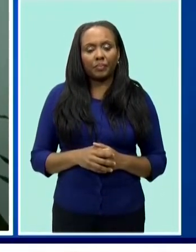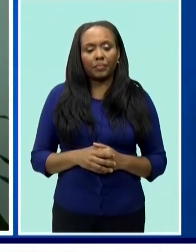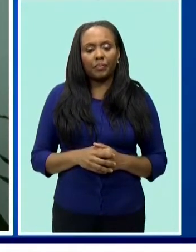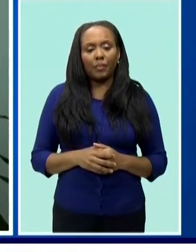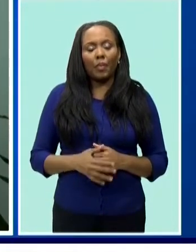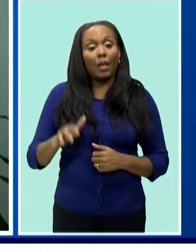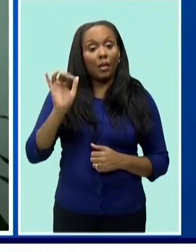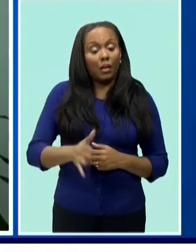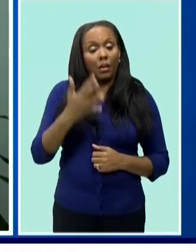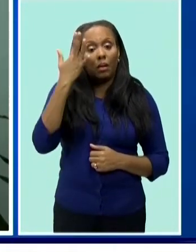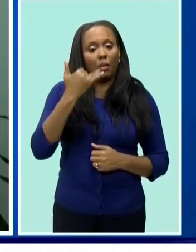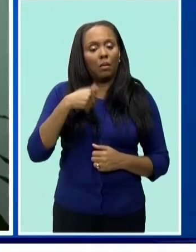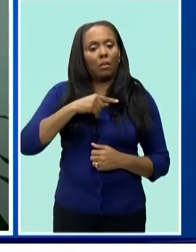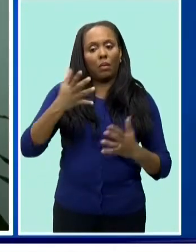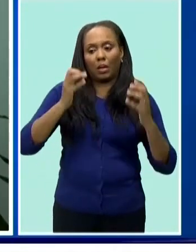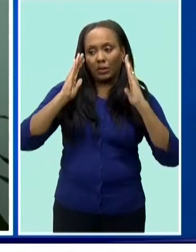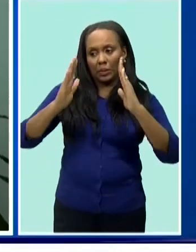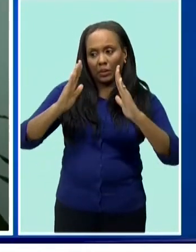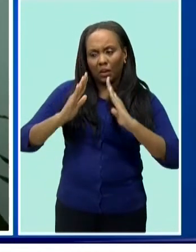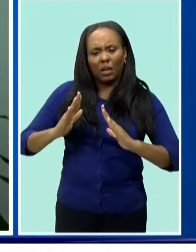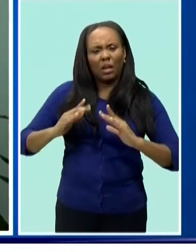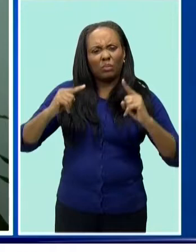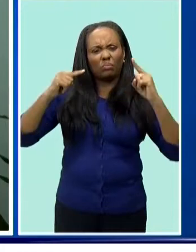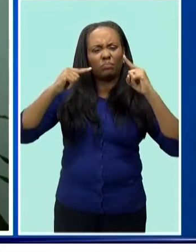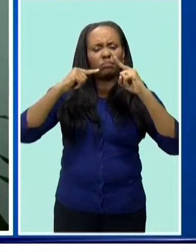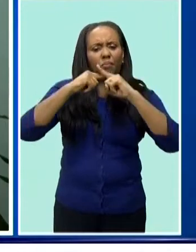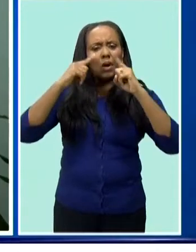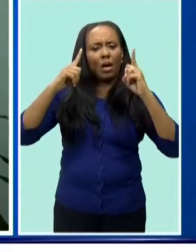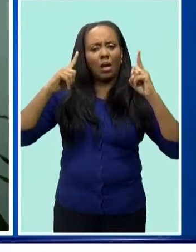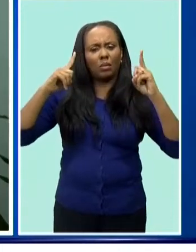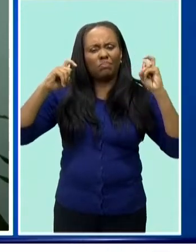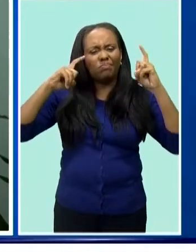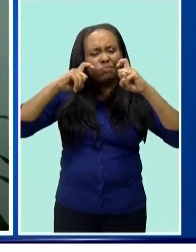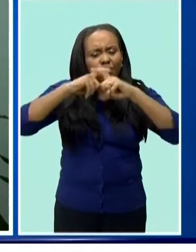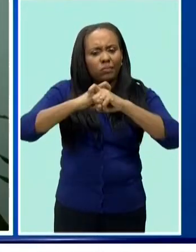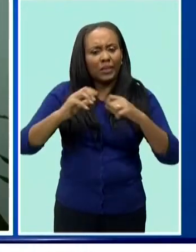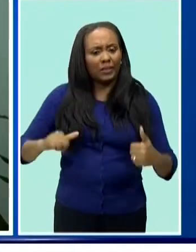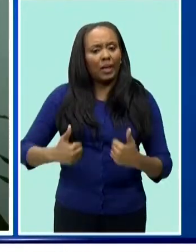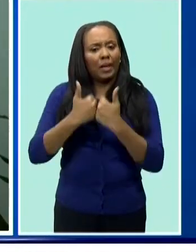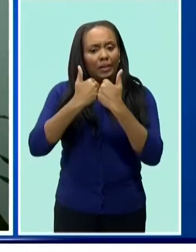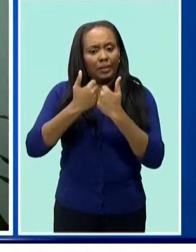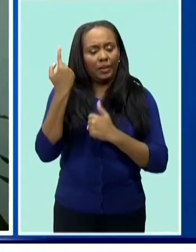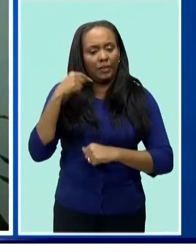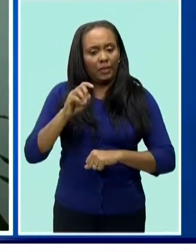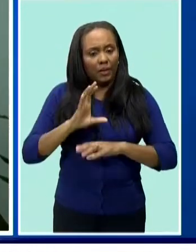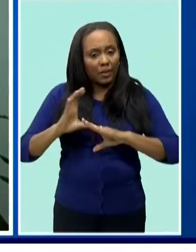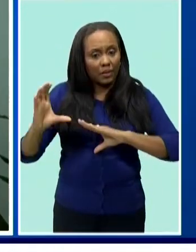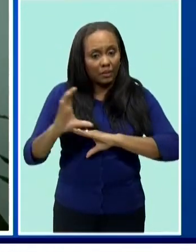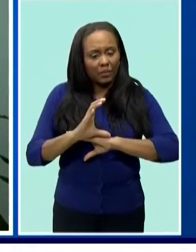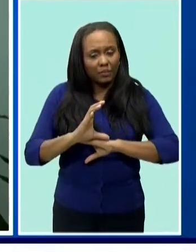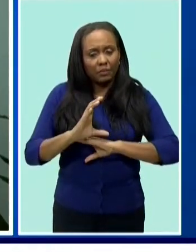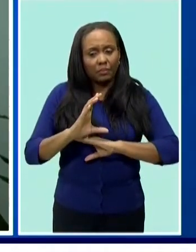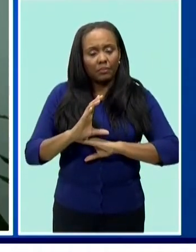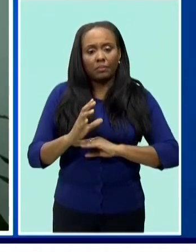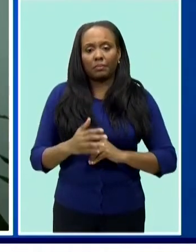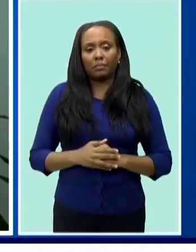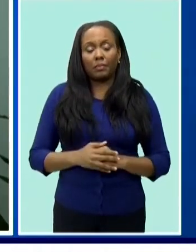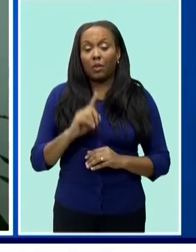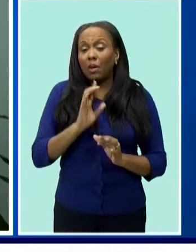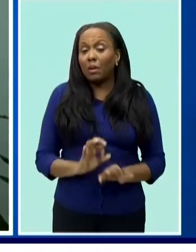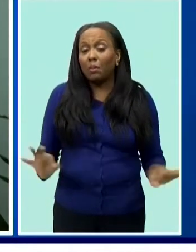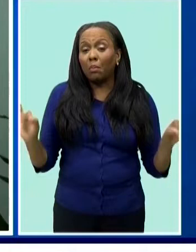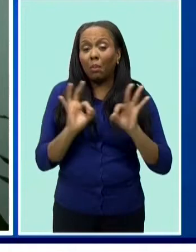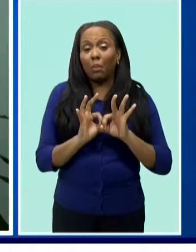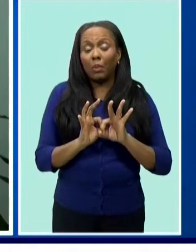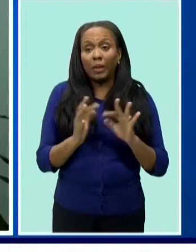attention to the complex challenges the Caribbean faces that are unique to its region. It is vital that in the Caribbean,